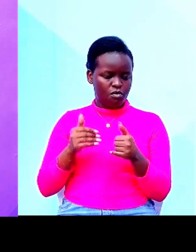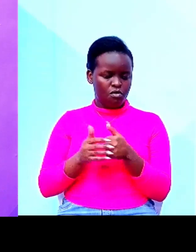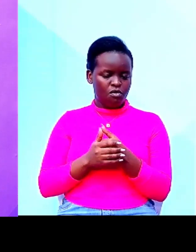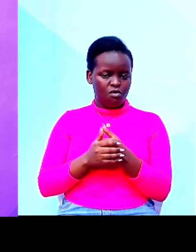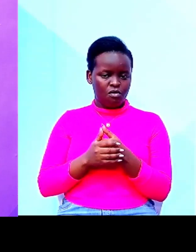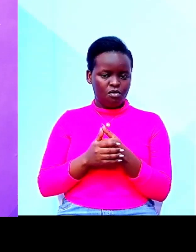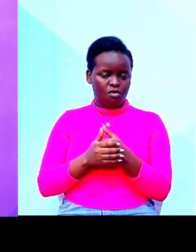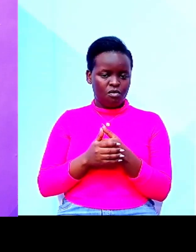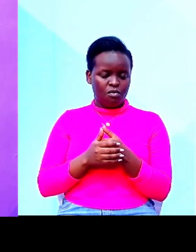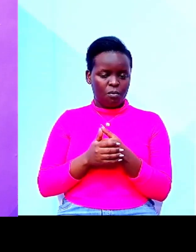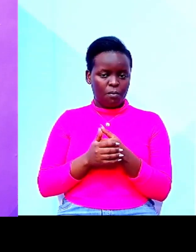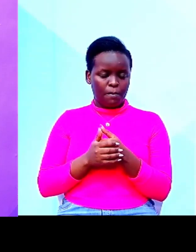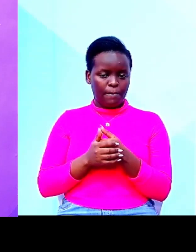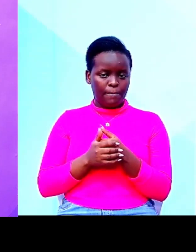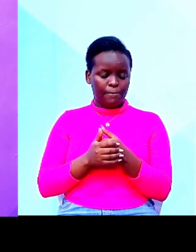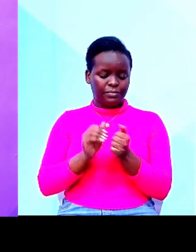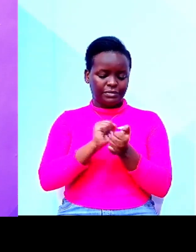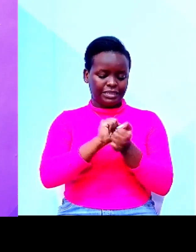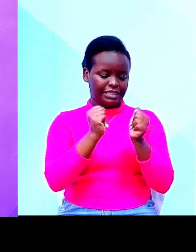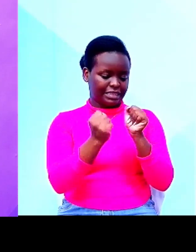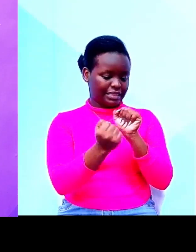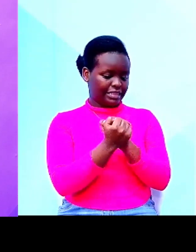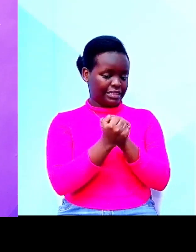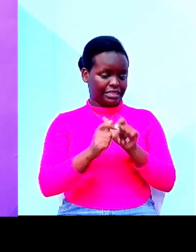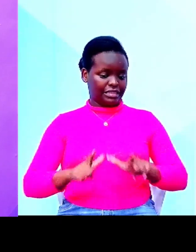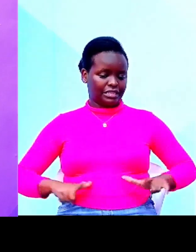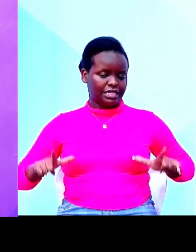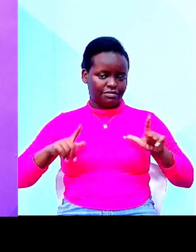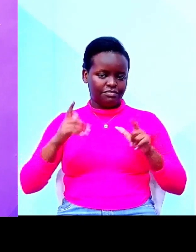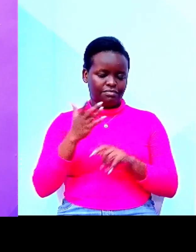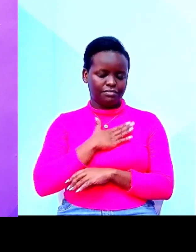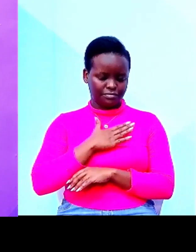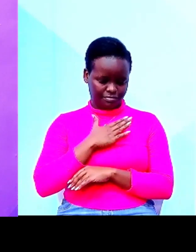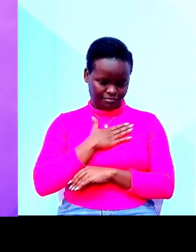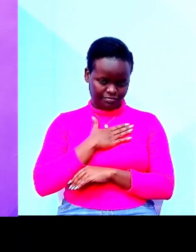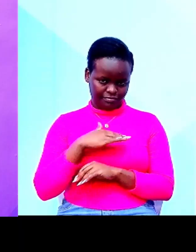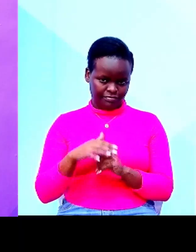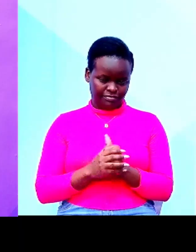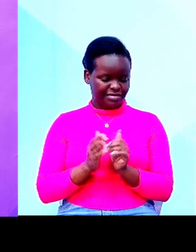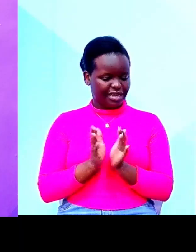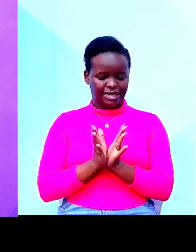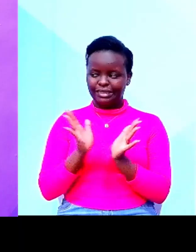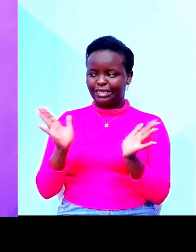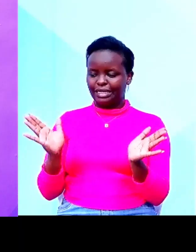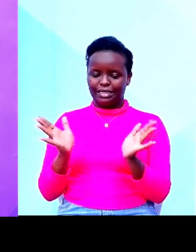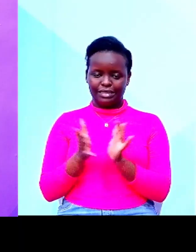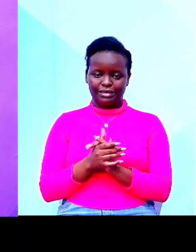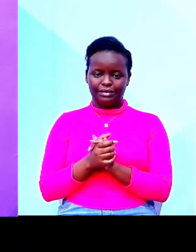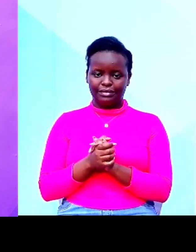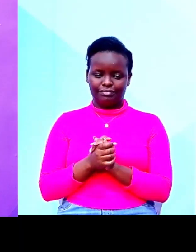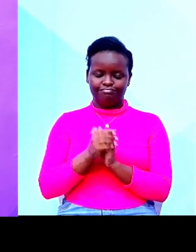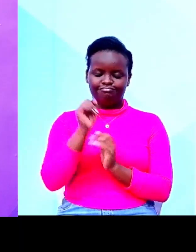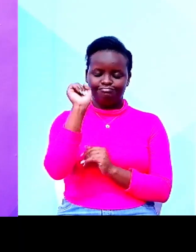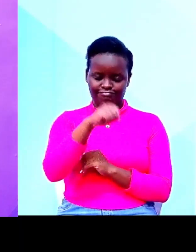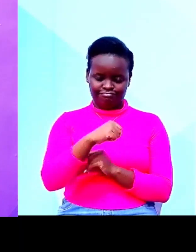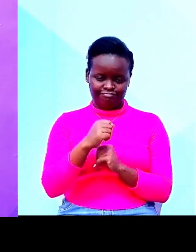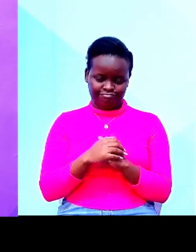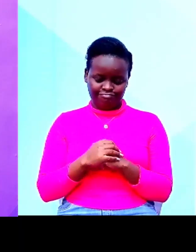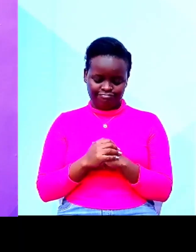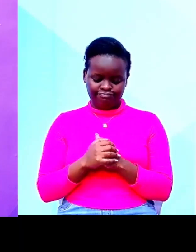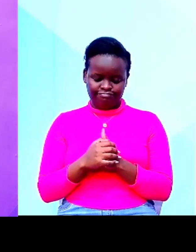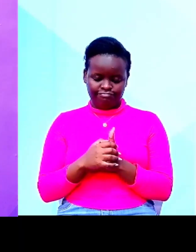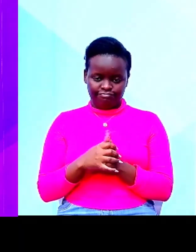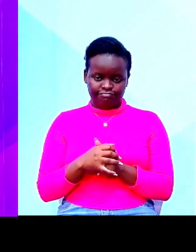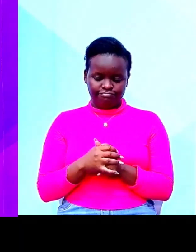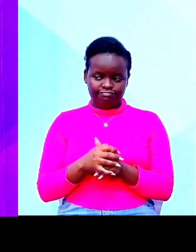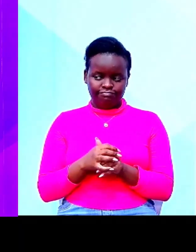it changed my life generally. Yeah. So meaning, did